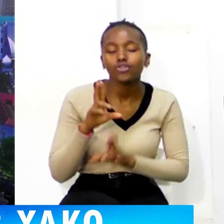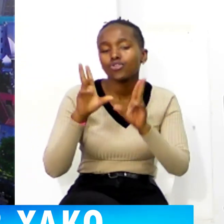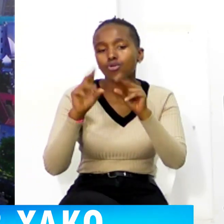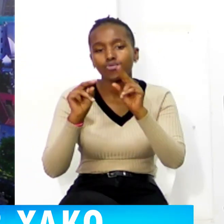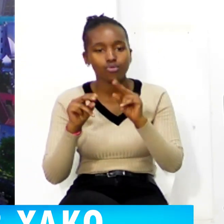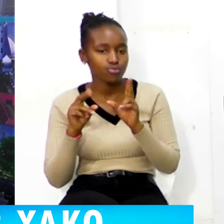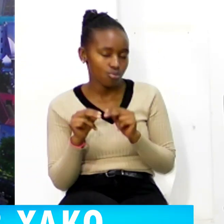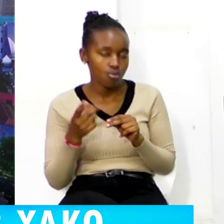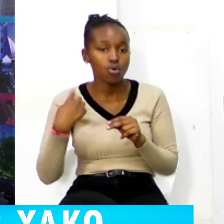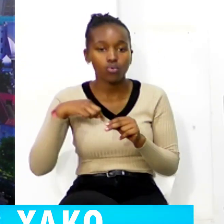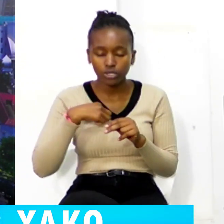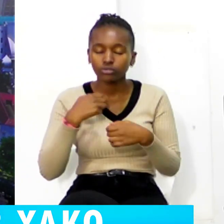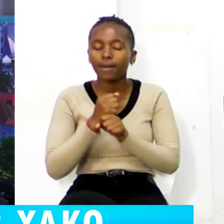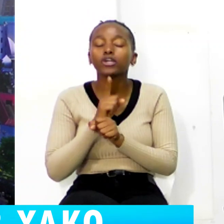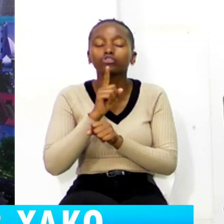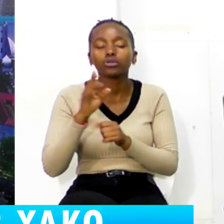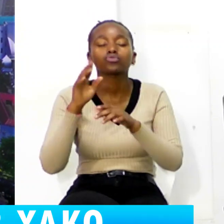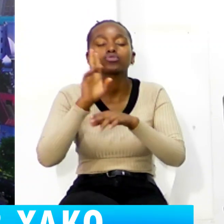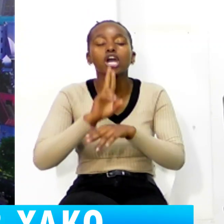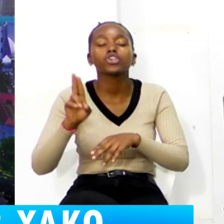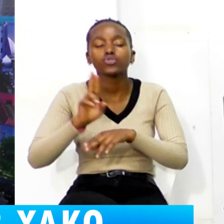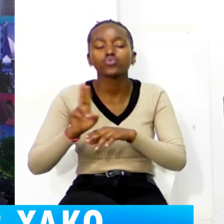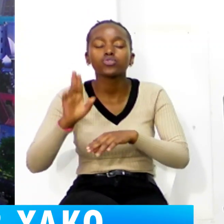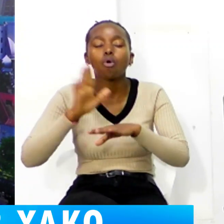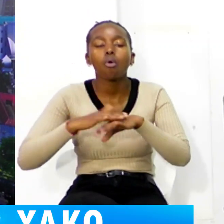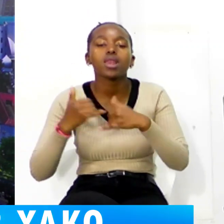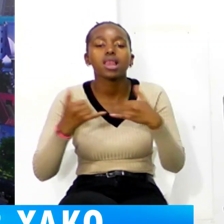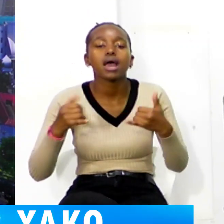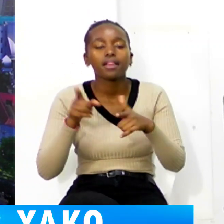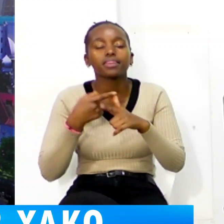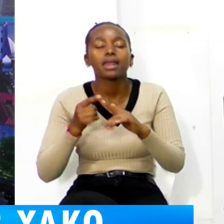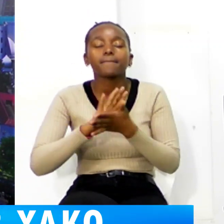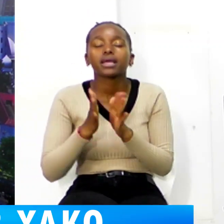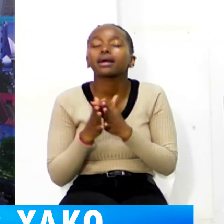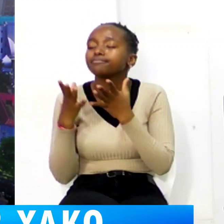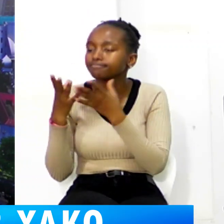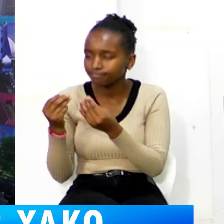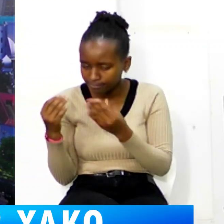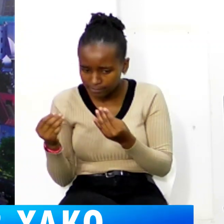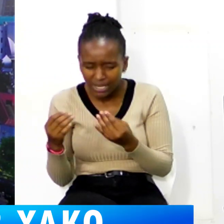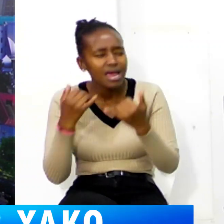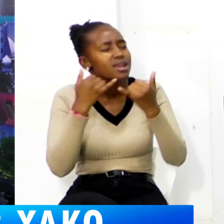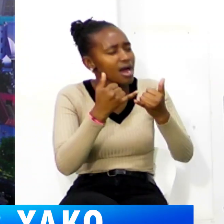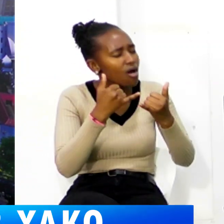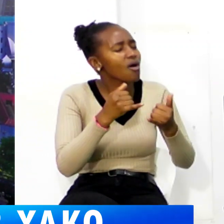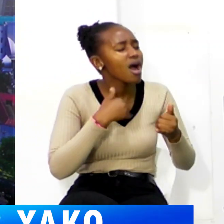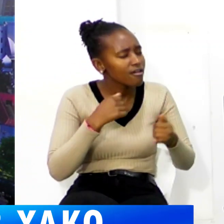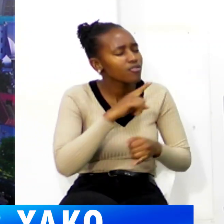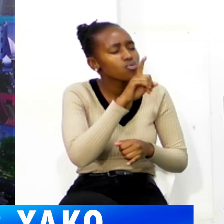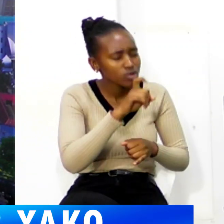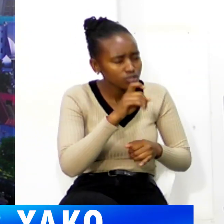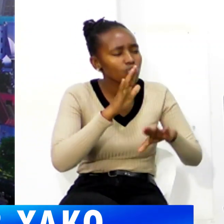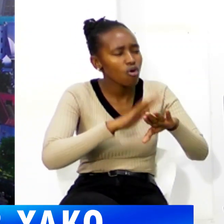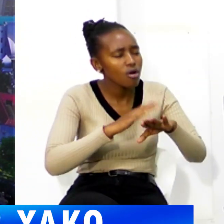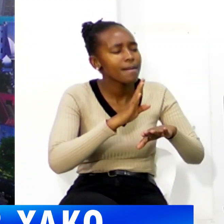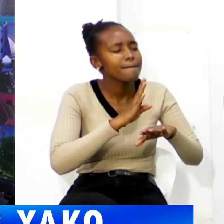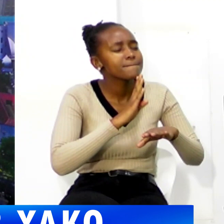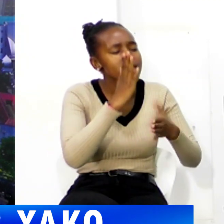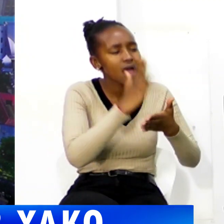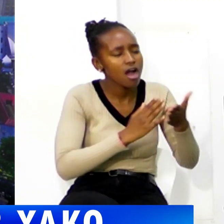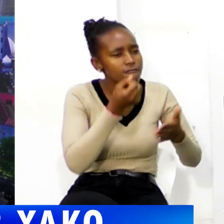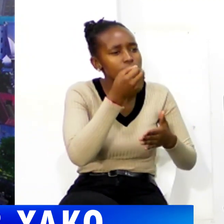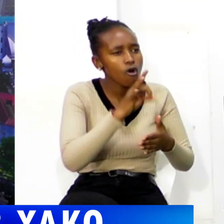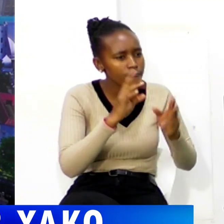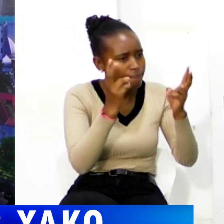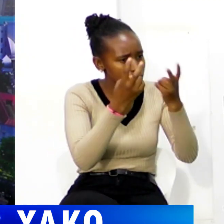next question, there is something that maybe I would want to ask on behalf of the viewer. Yes.